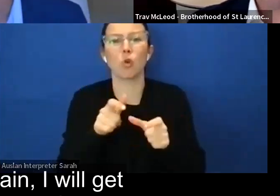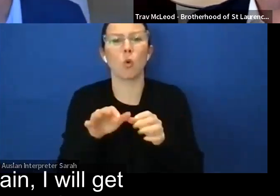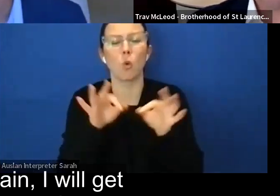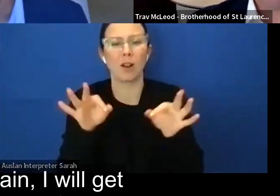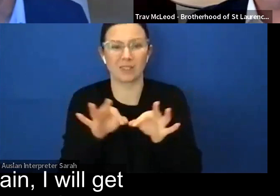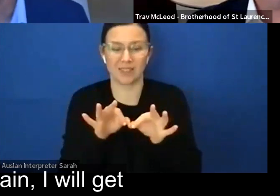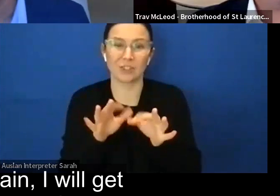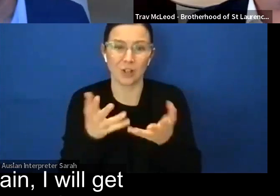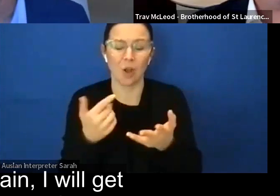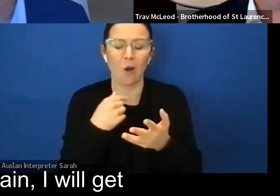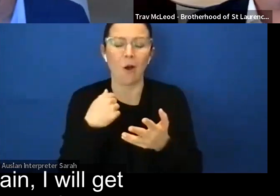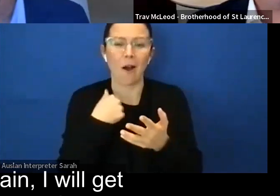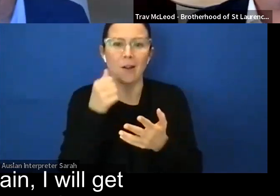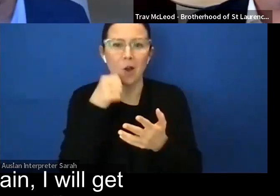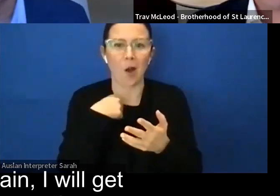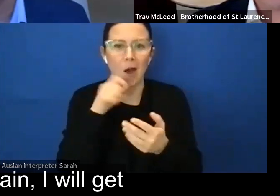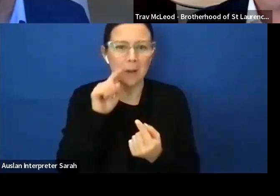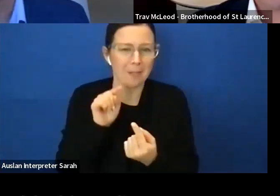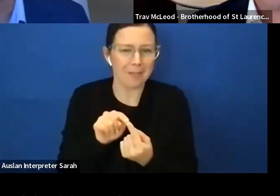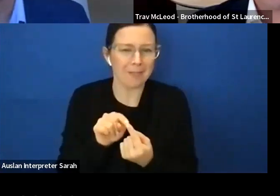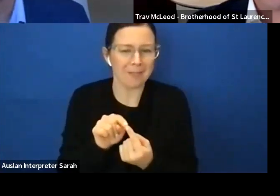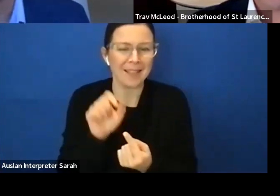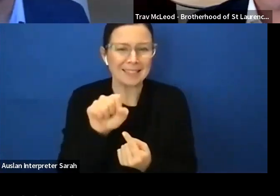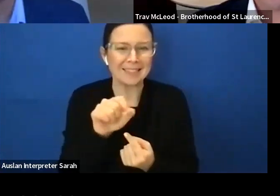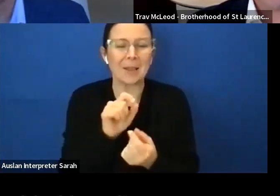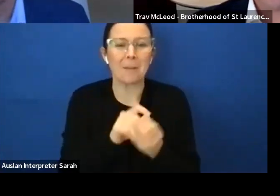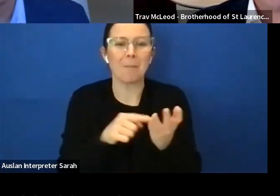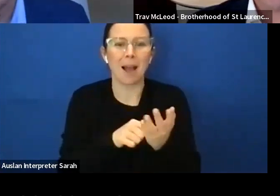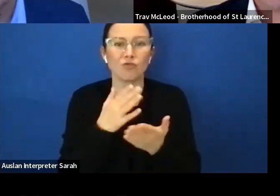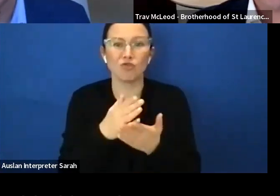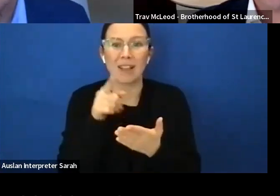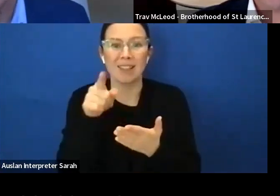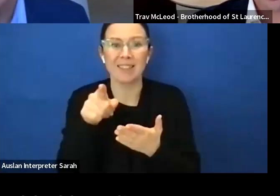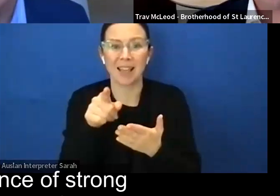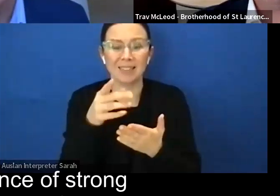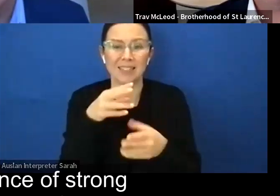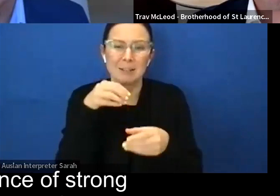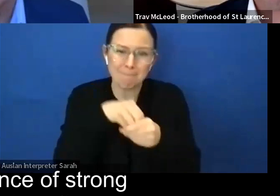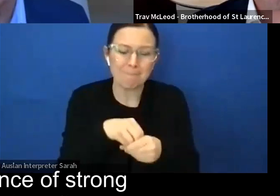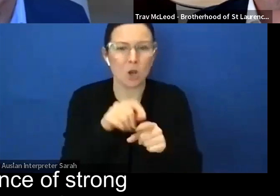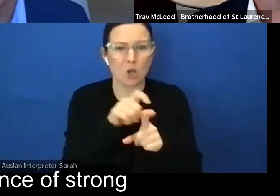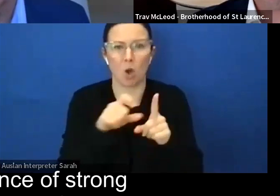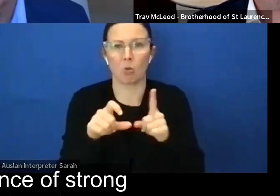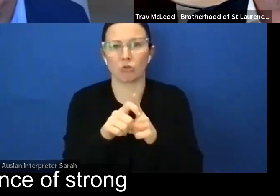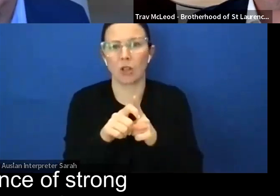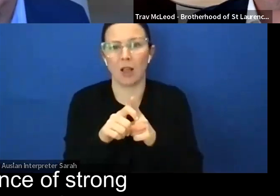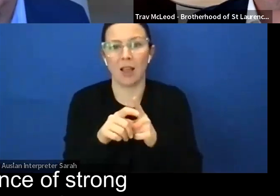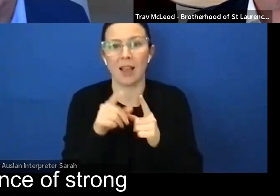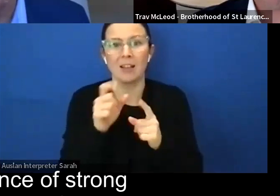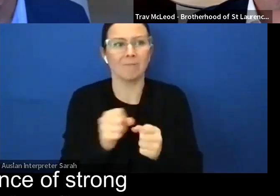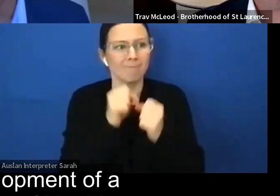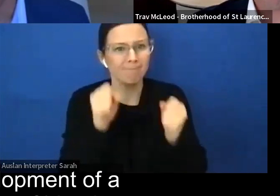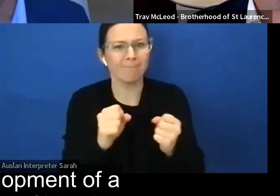once again I will get a little stuck on a theme, but they are embedded in culture. The significance of strong connection